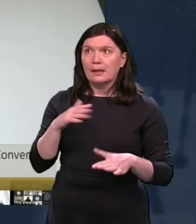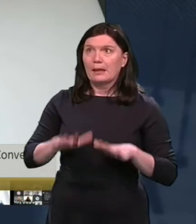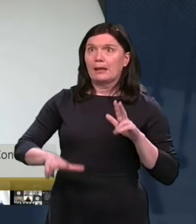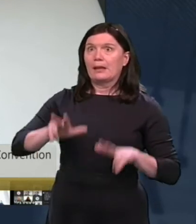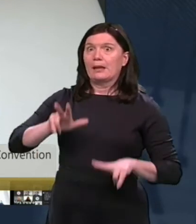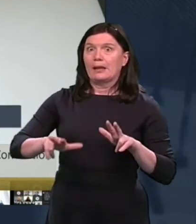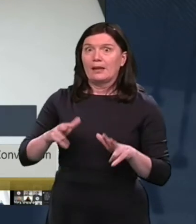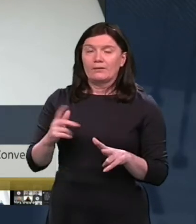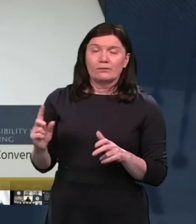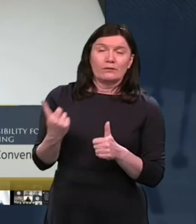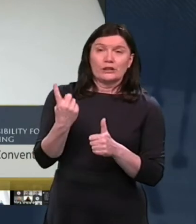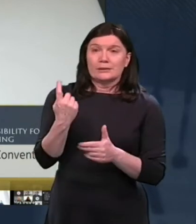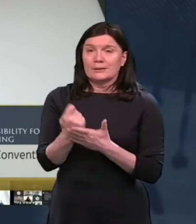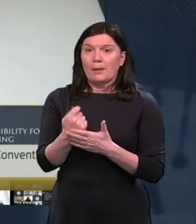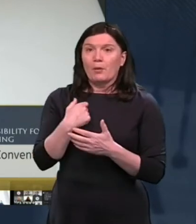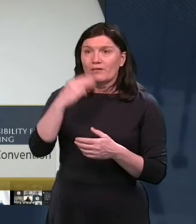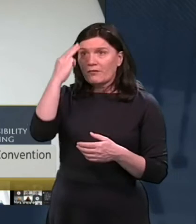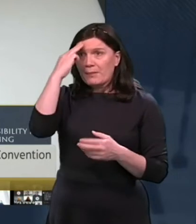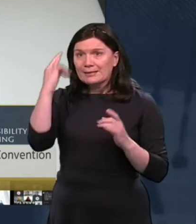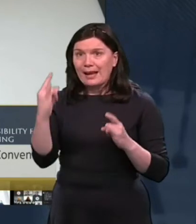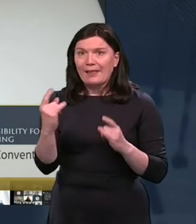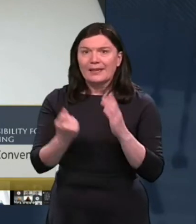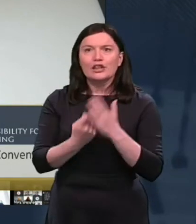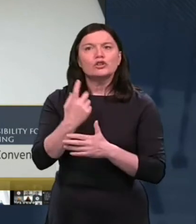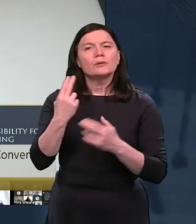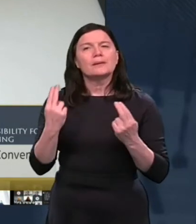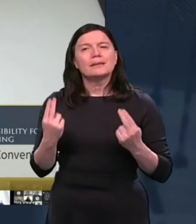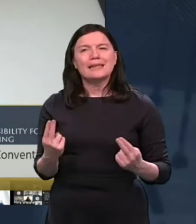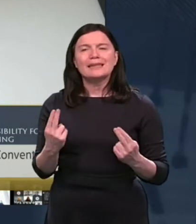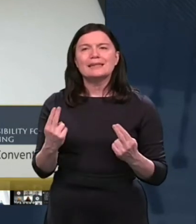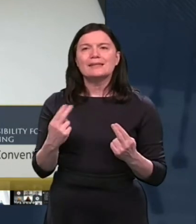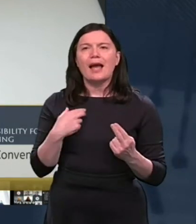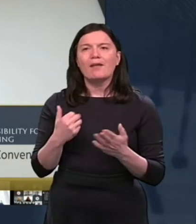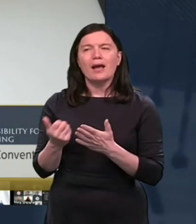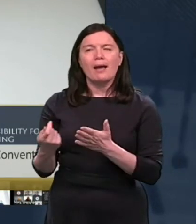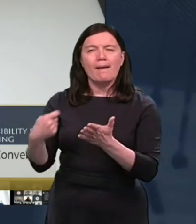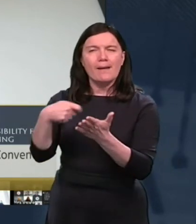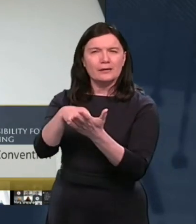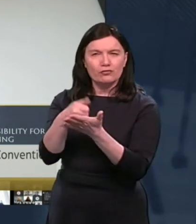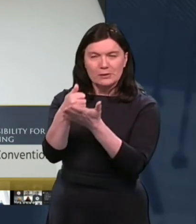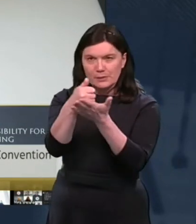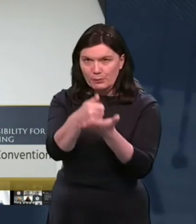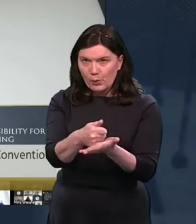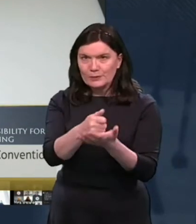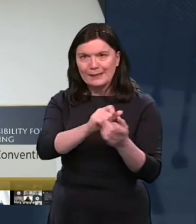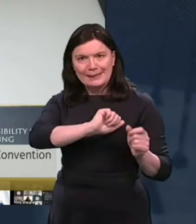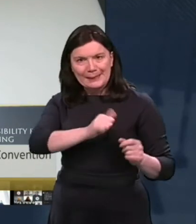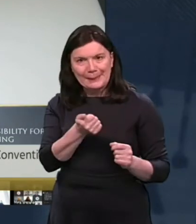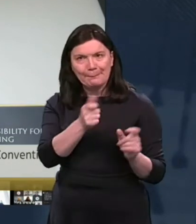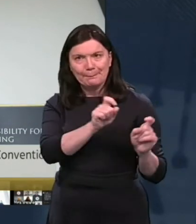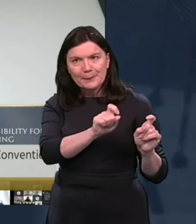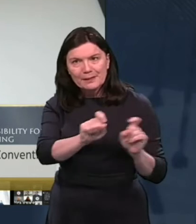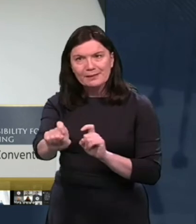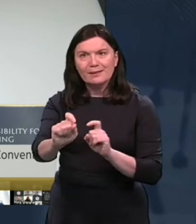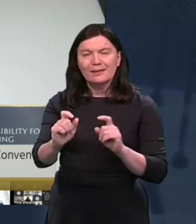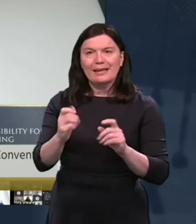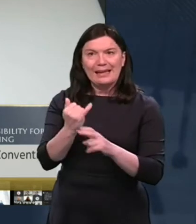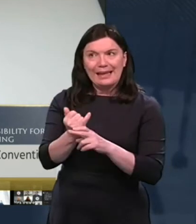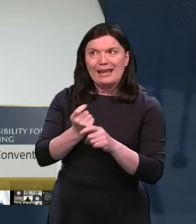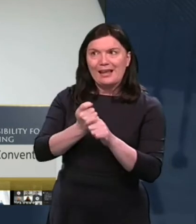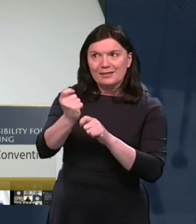have a disability or a mental health issue, and we really need to get those wraparound supports, and that will be one key part of the next process.